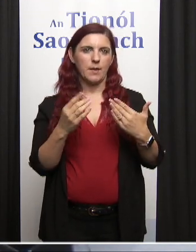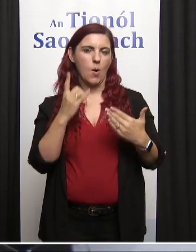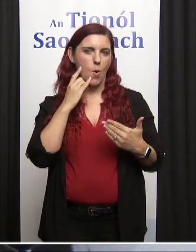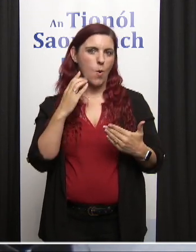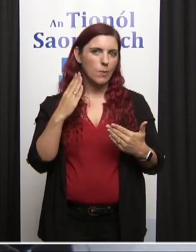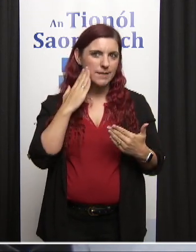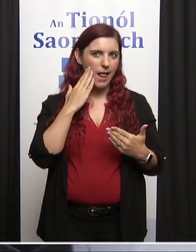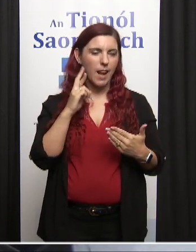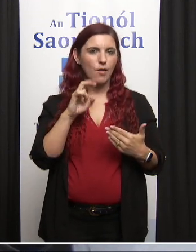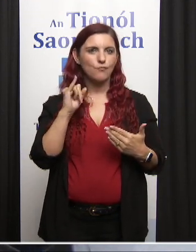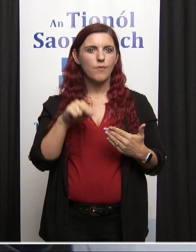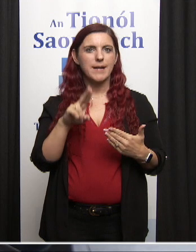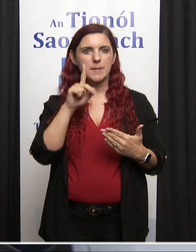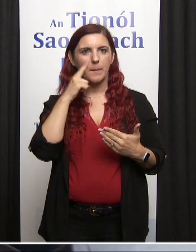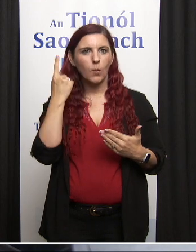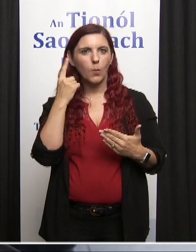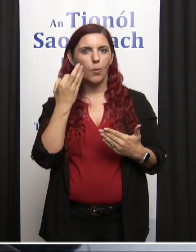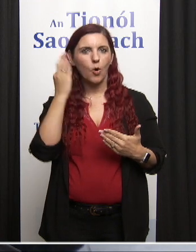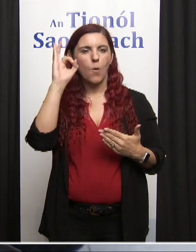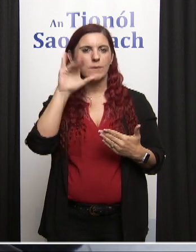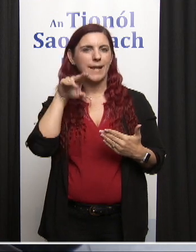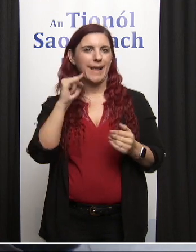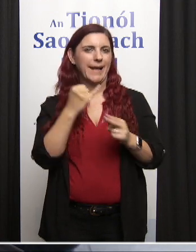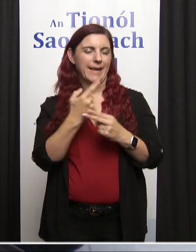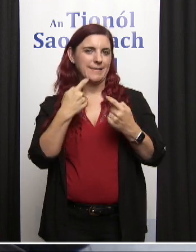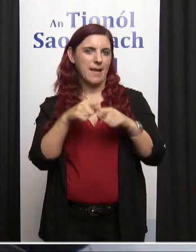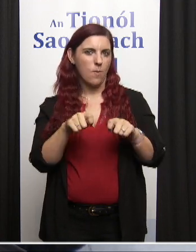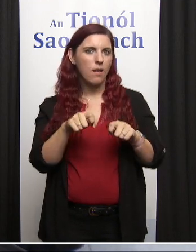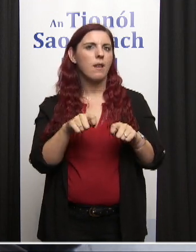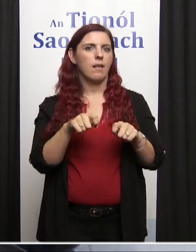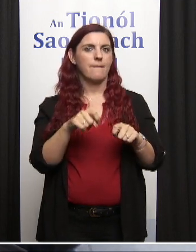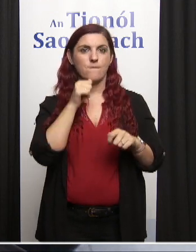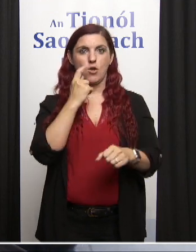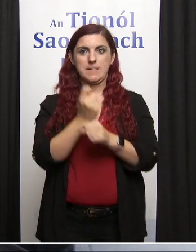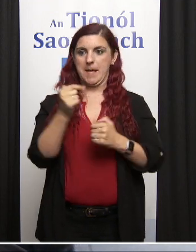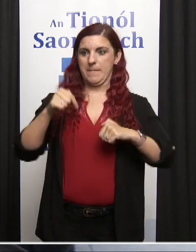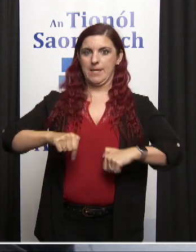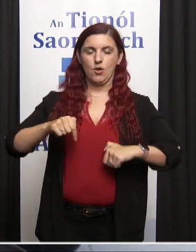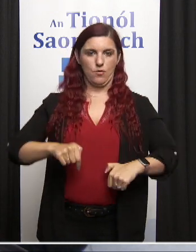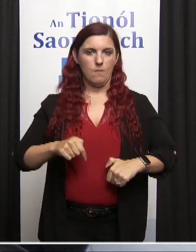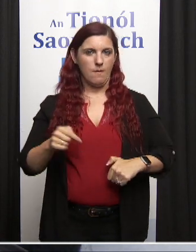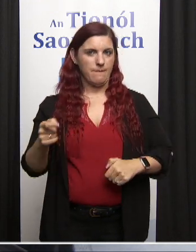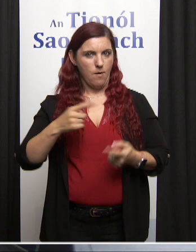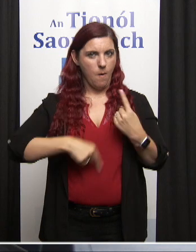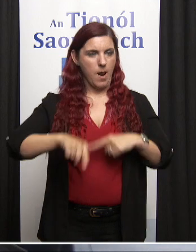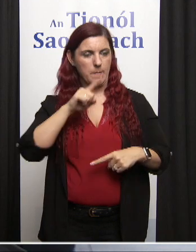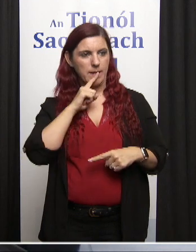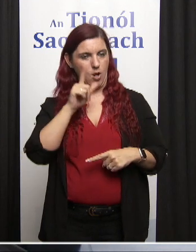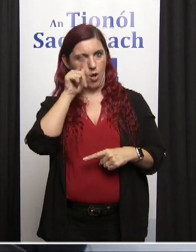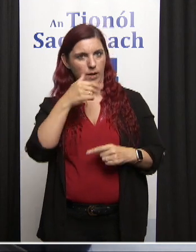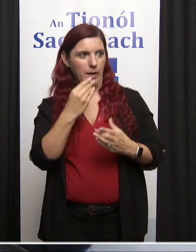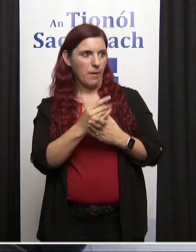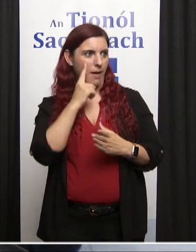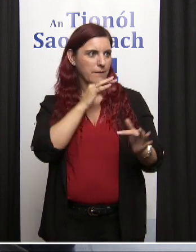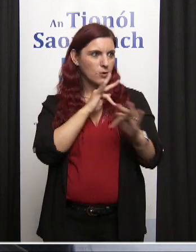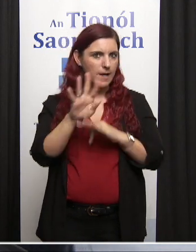Radisson Blue, here in Golden Lane, in the city centre of Dublin. It's our first time in the Radisson. We've all been very impressed with the